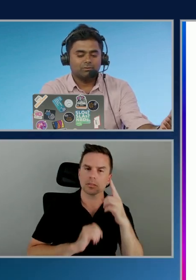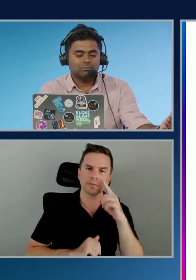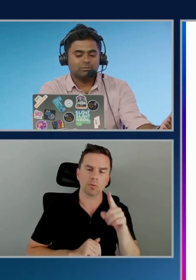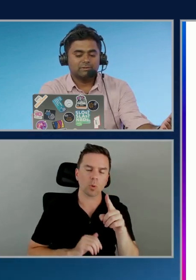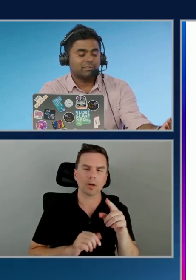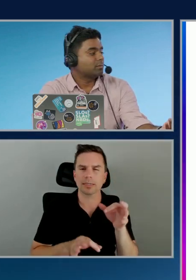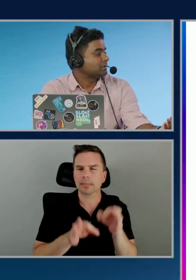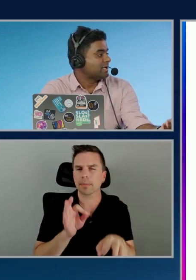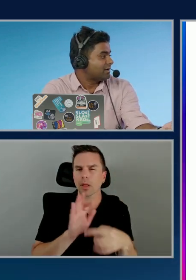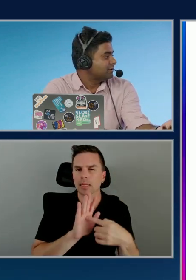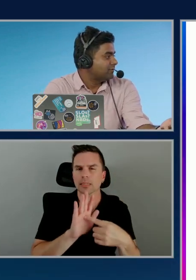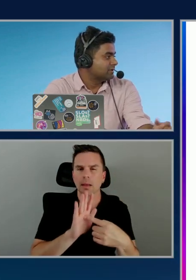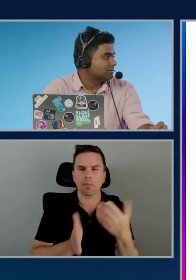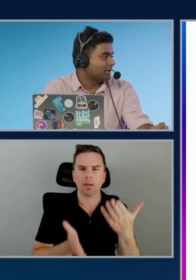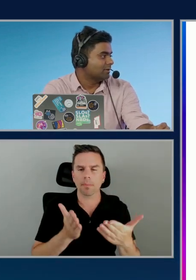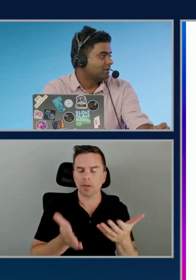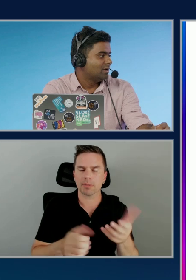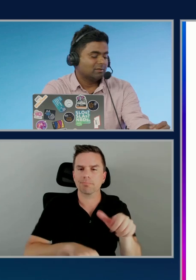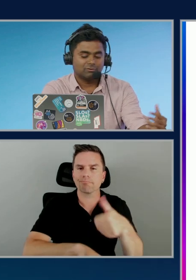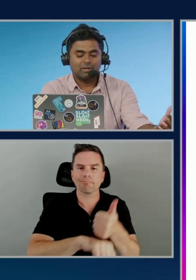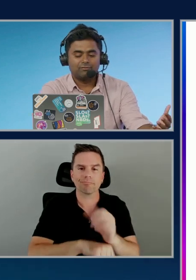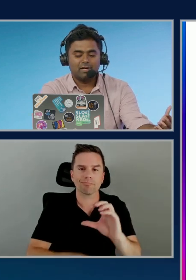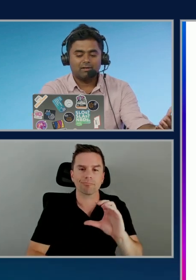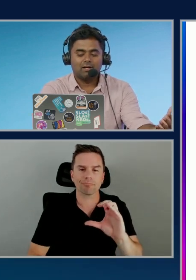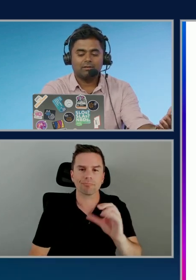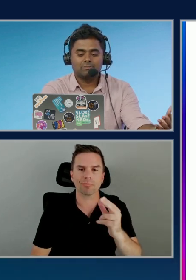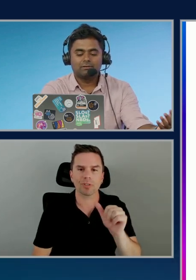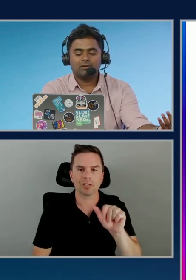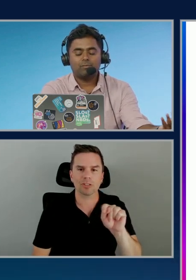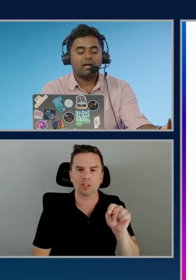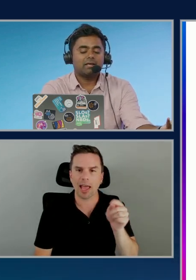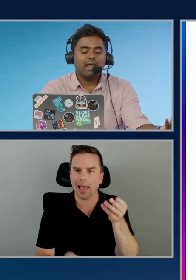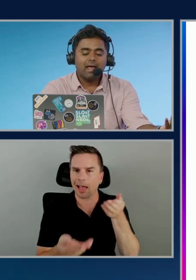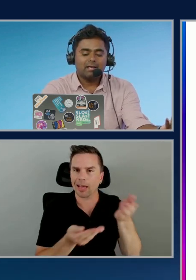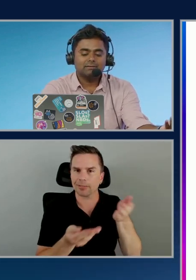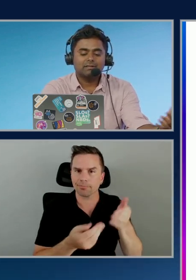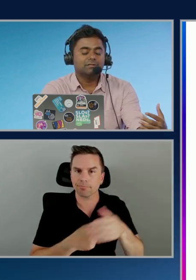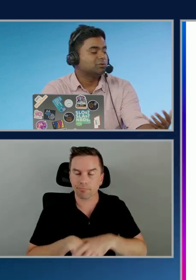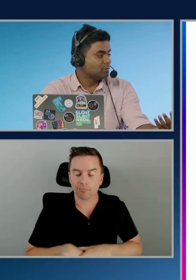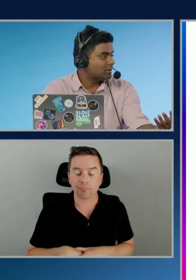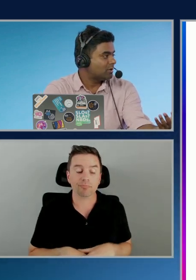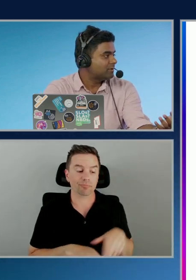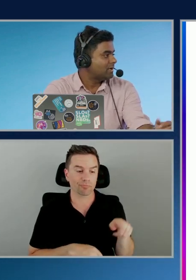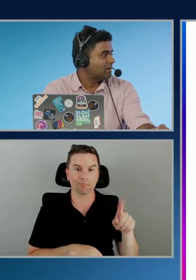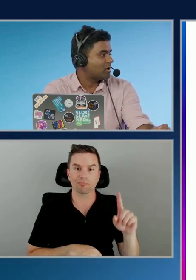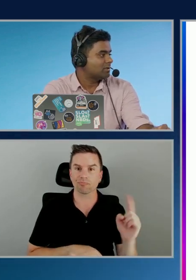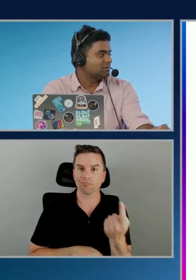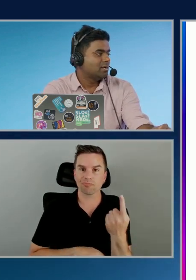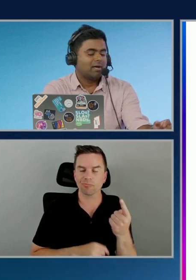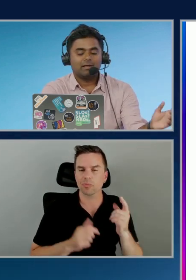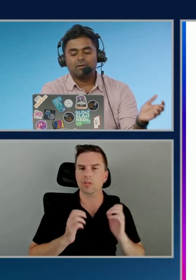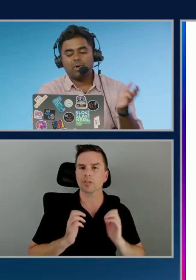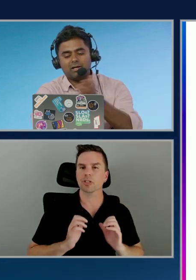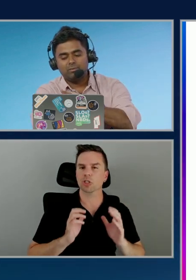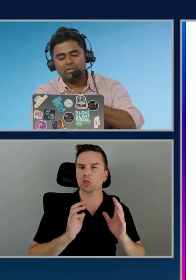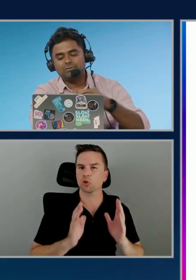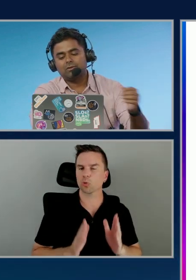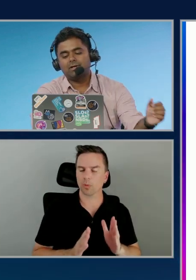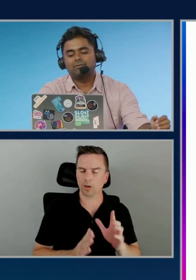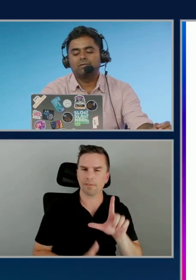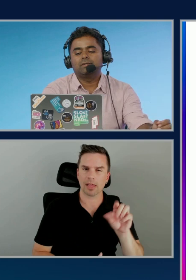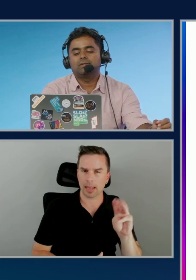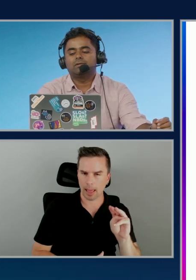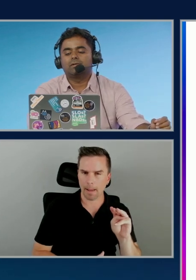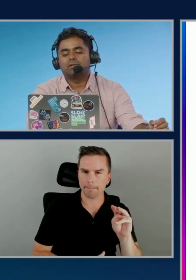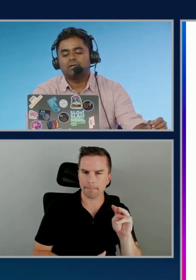want to set up a chat interface, right? So think of that, think of party A as the consumer of the LLM models, and then party B to the